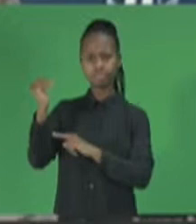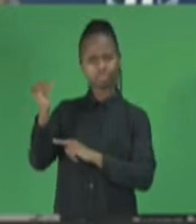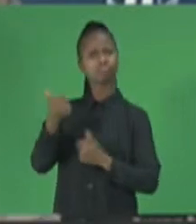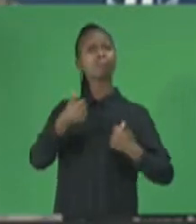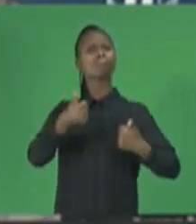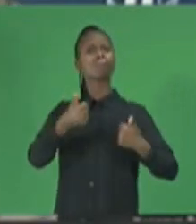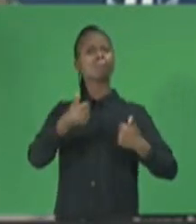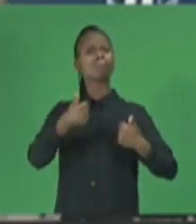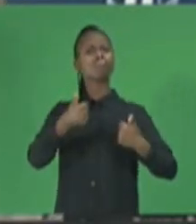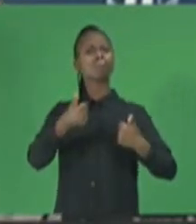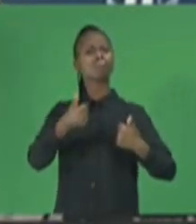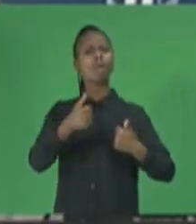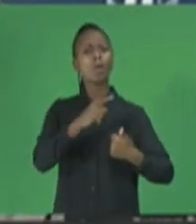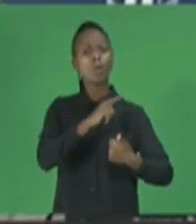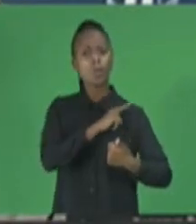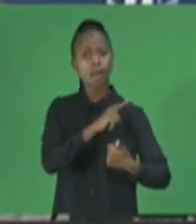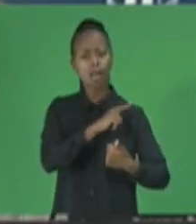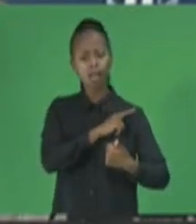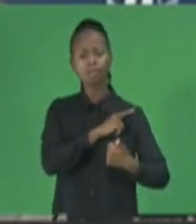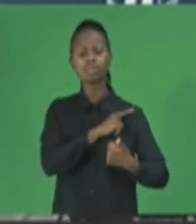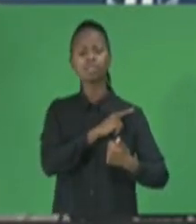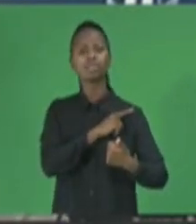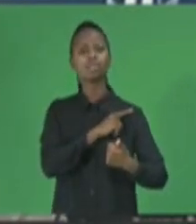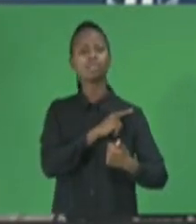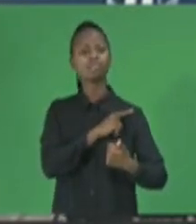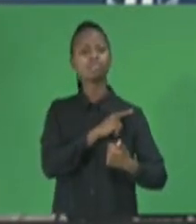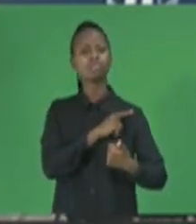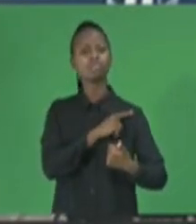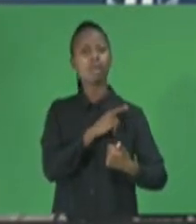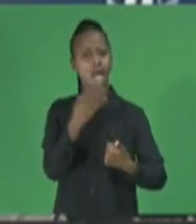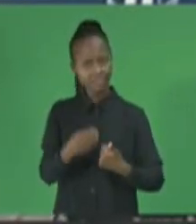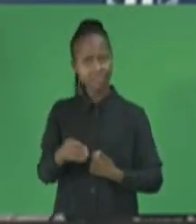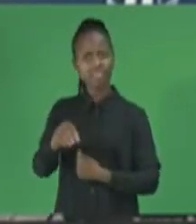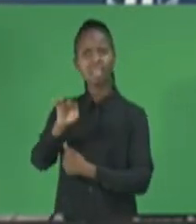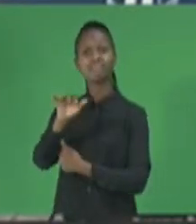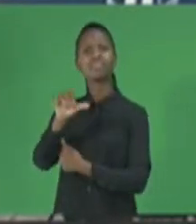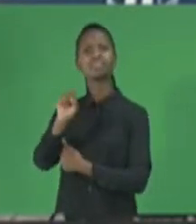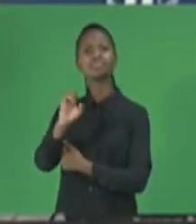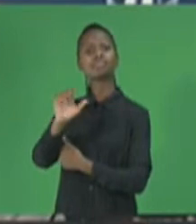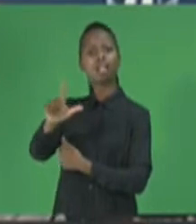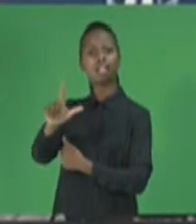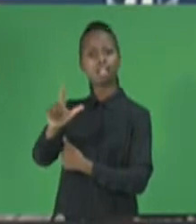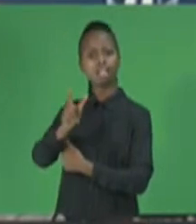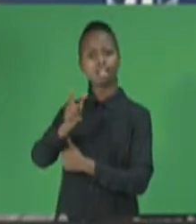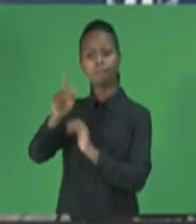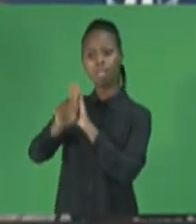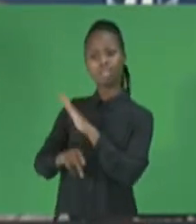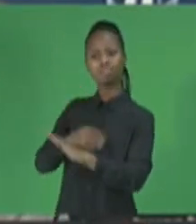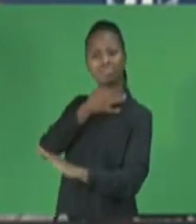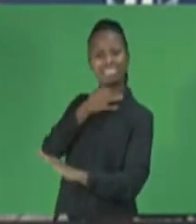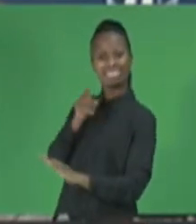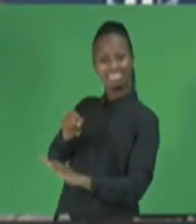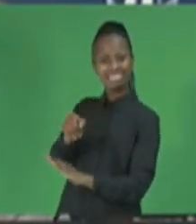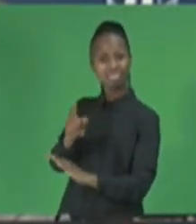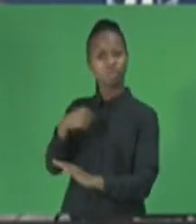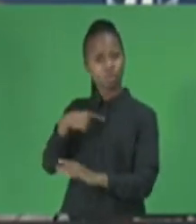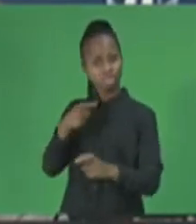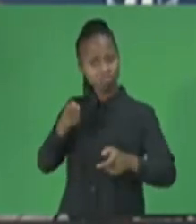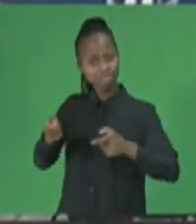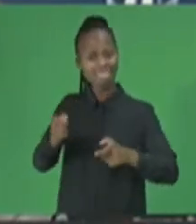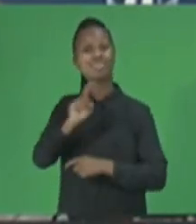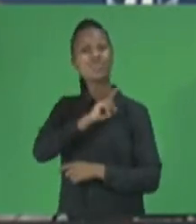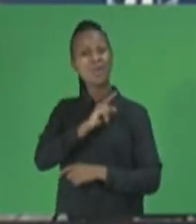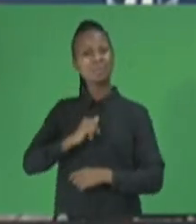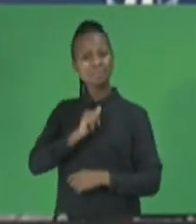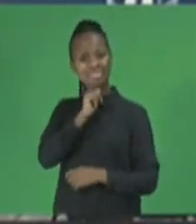still uncertainty about the fiscal risks that we might be facing, which is why I kept on emphasizing that the